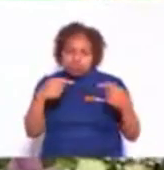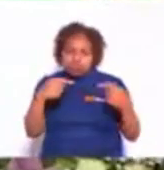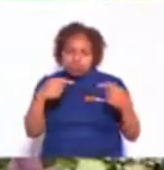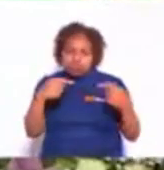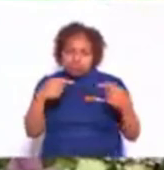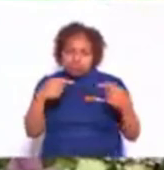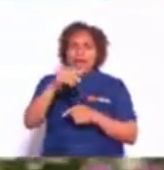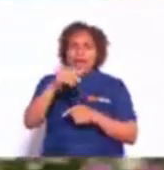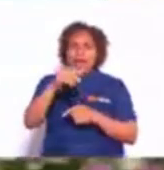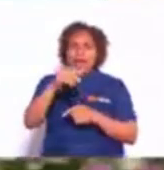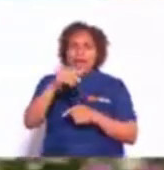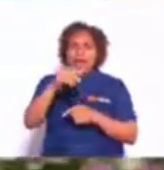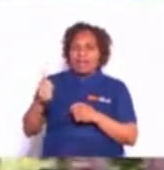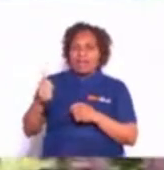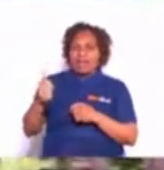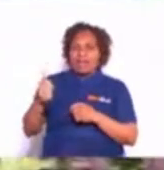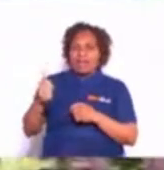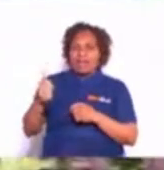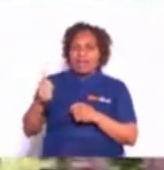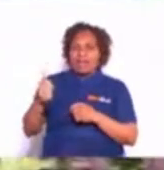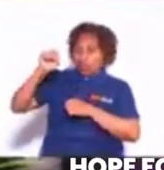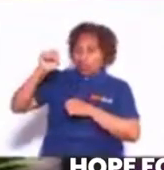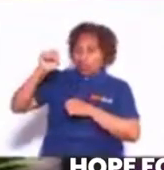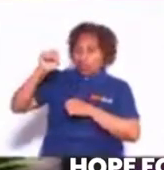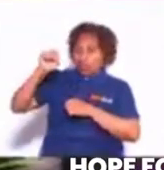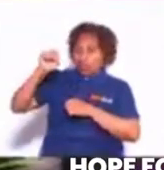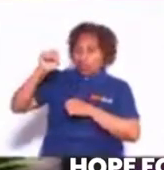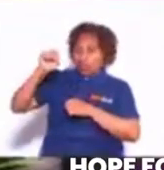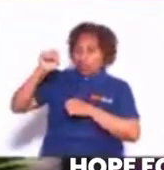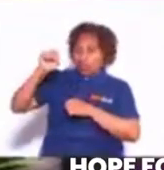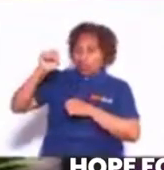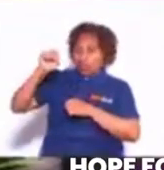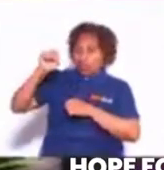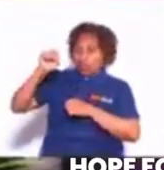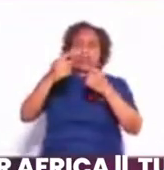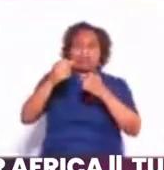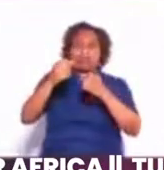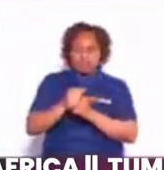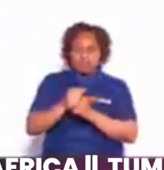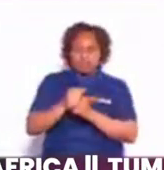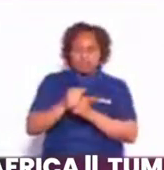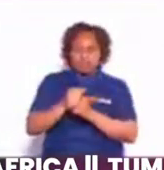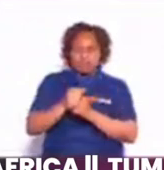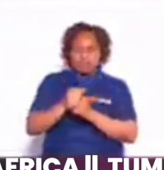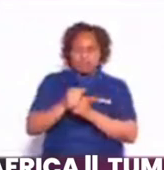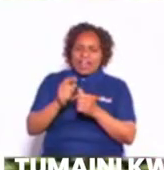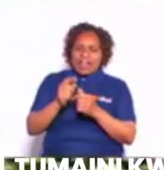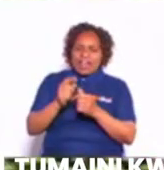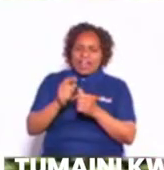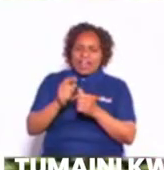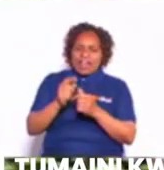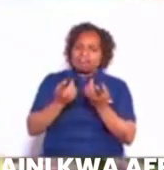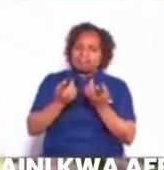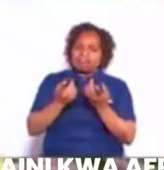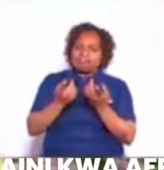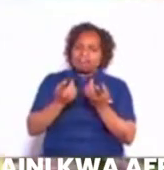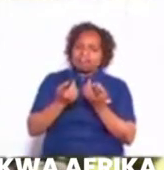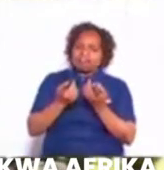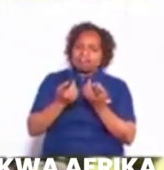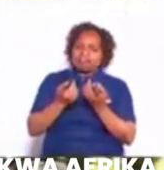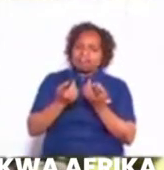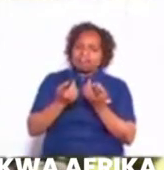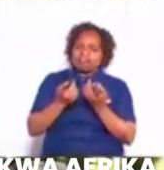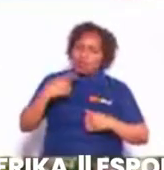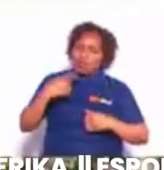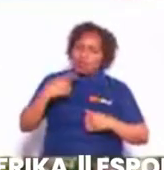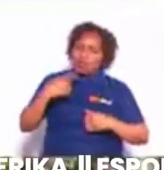And then when the other one just stood to address the meeting, The friend arranged a person who will